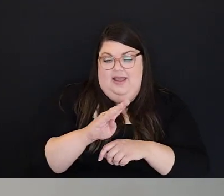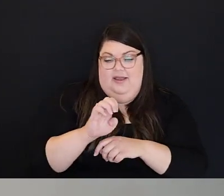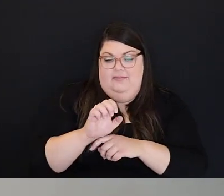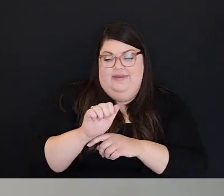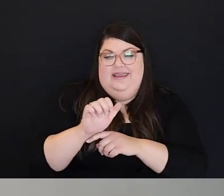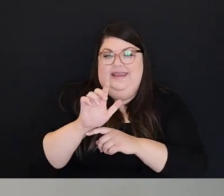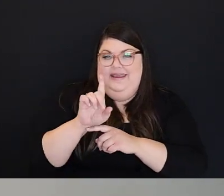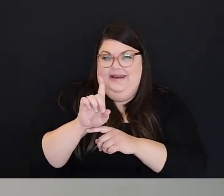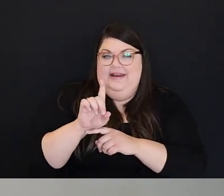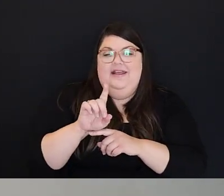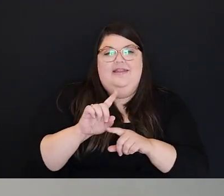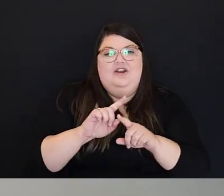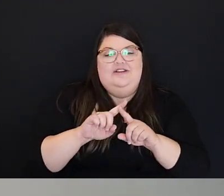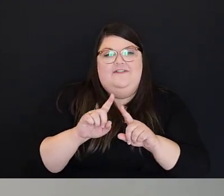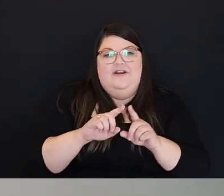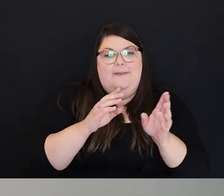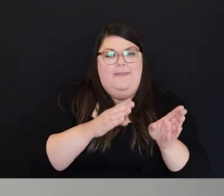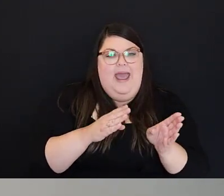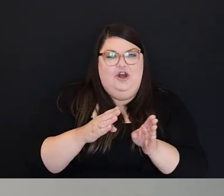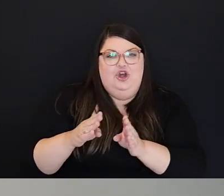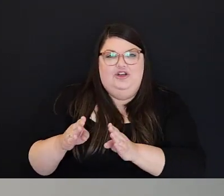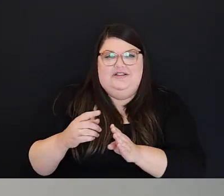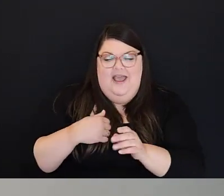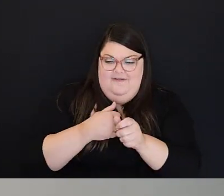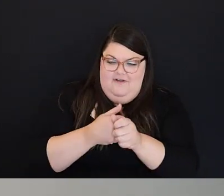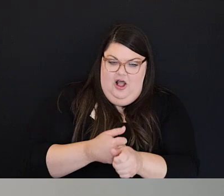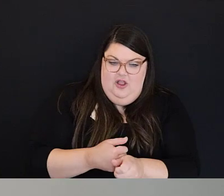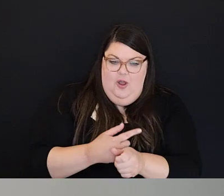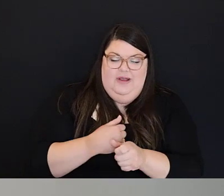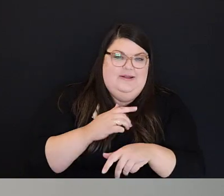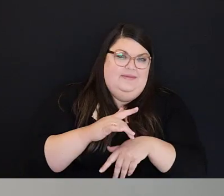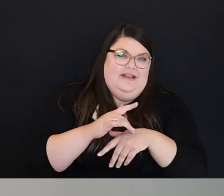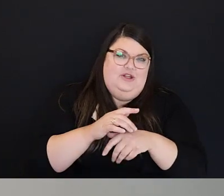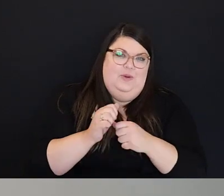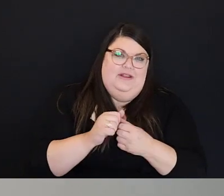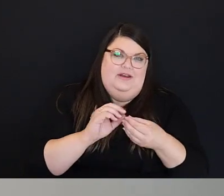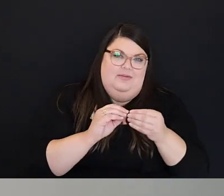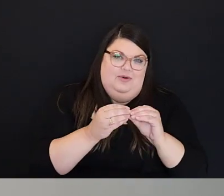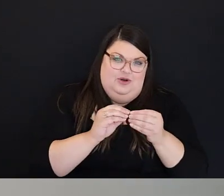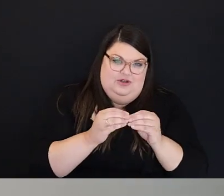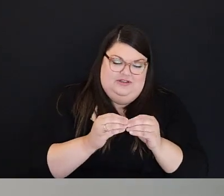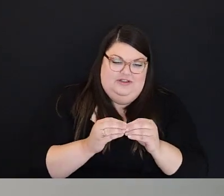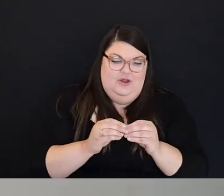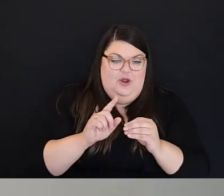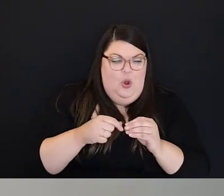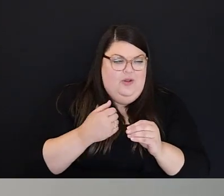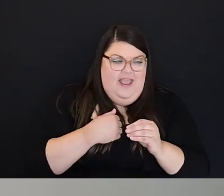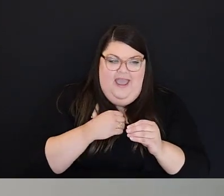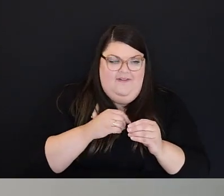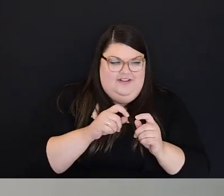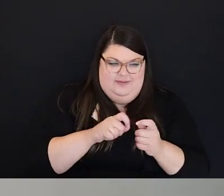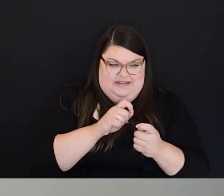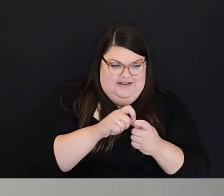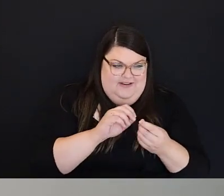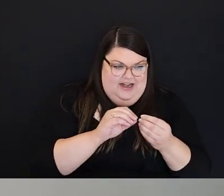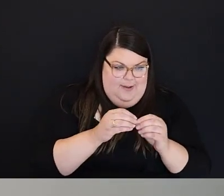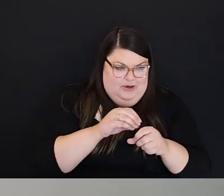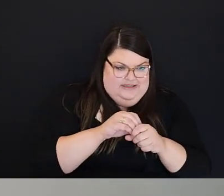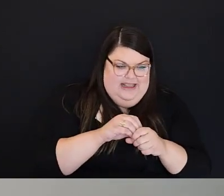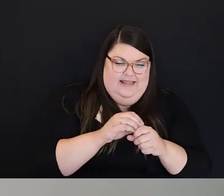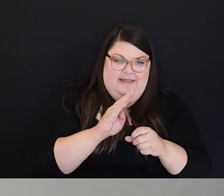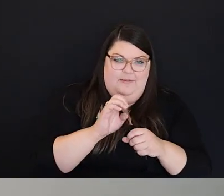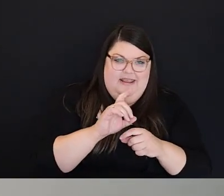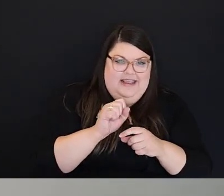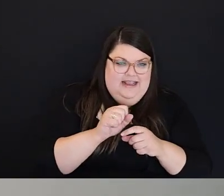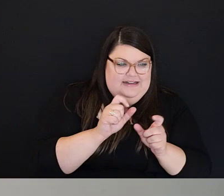patterns that I find myself following because I'm obsessed with numbers, so I can only have certain numbers in the beads,